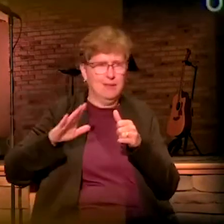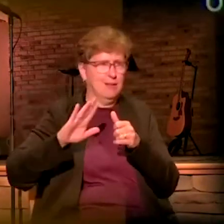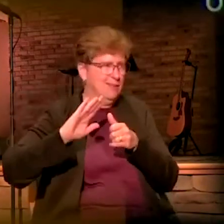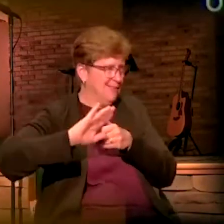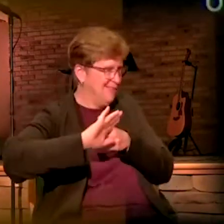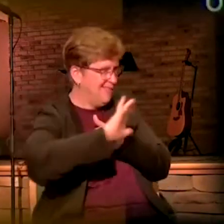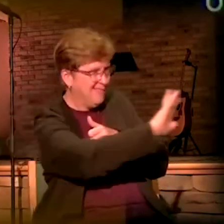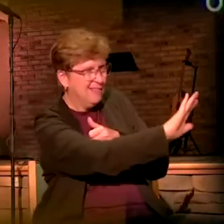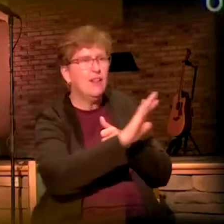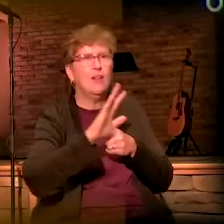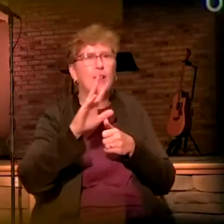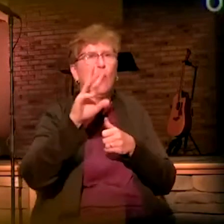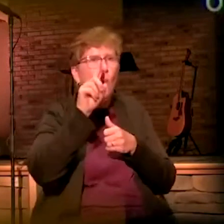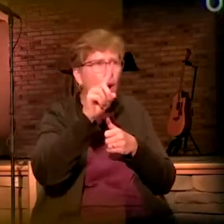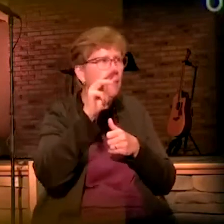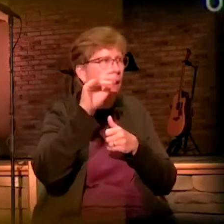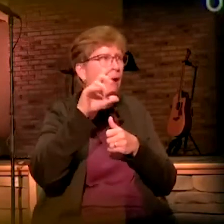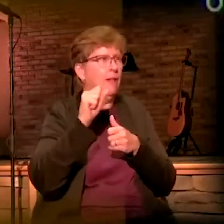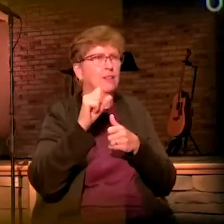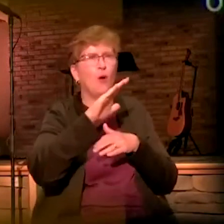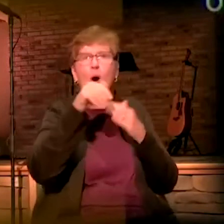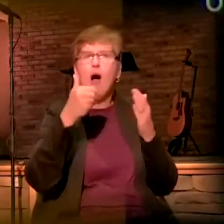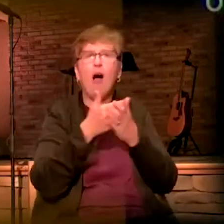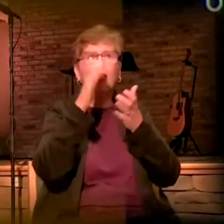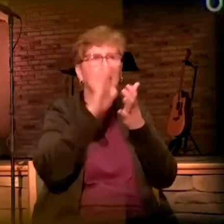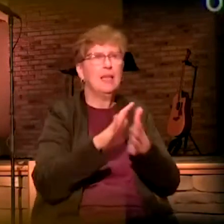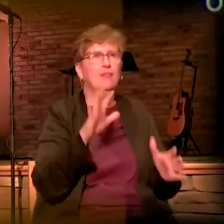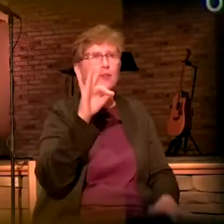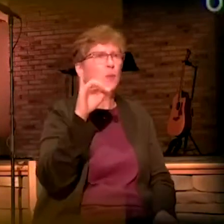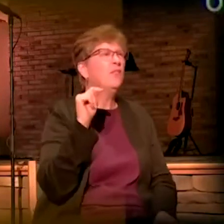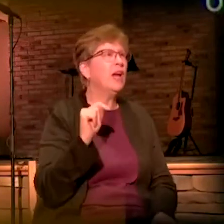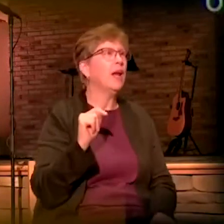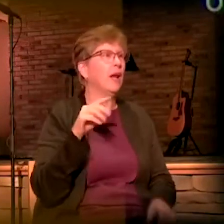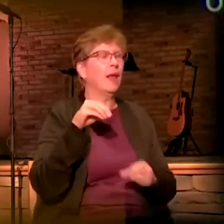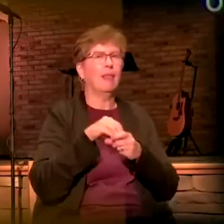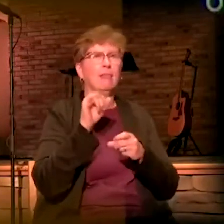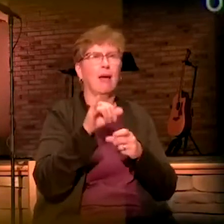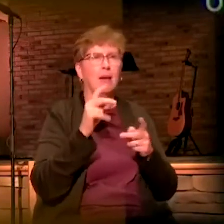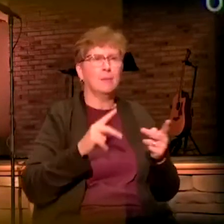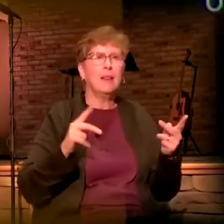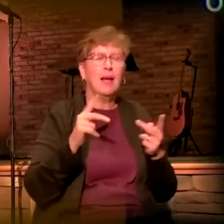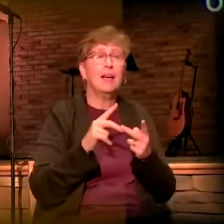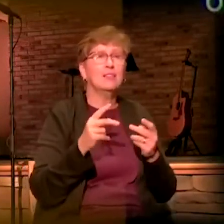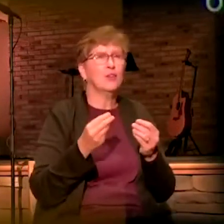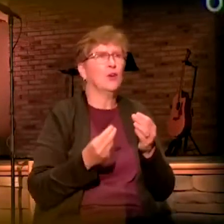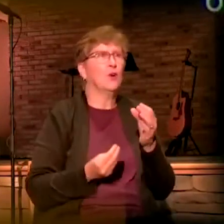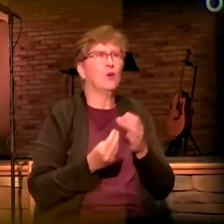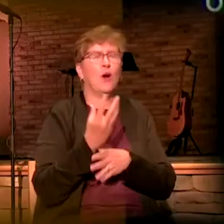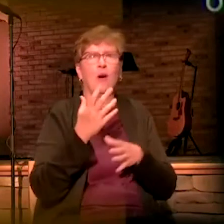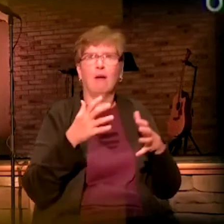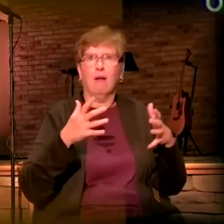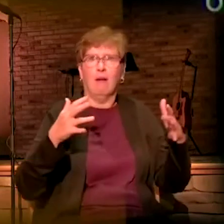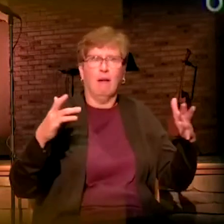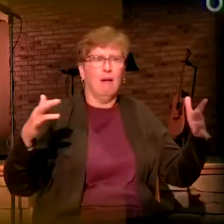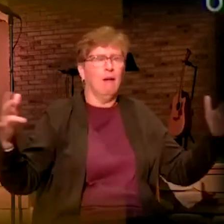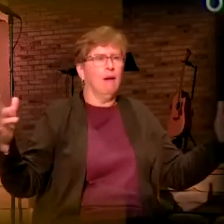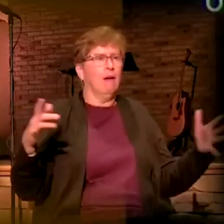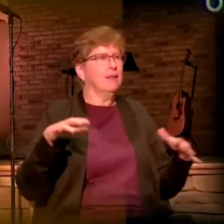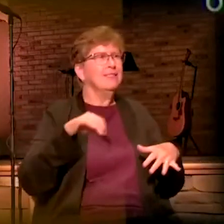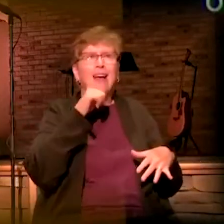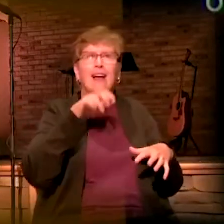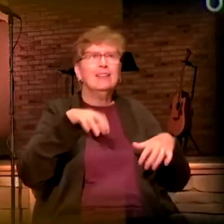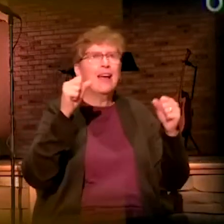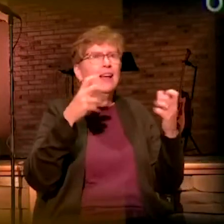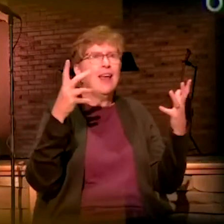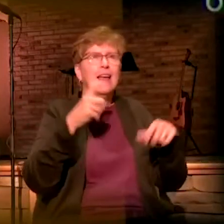place. So a good question is, you've got all these people, and it's growing rapidly, and it didn't take very much time.